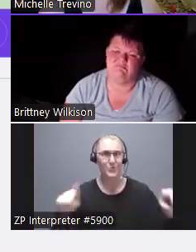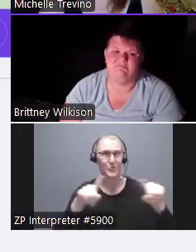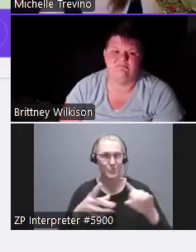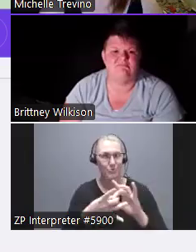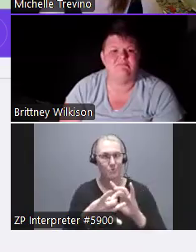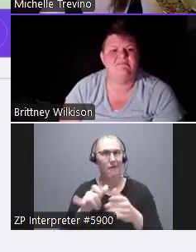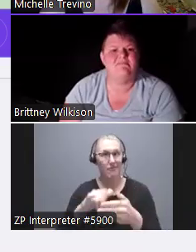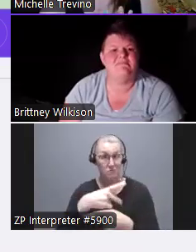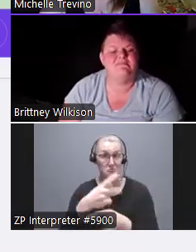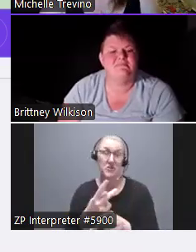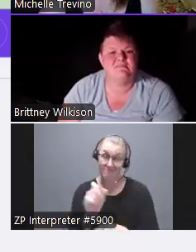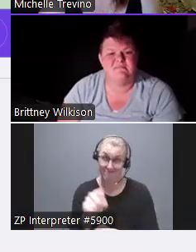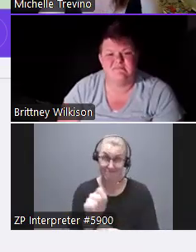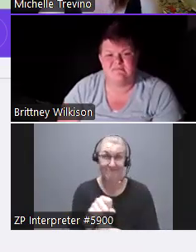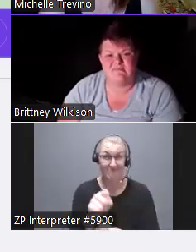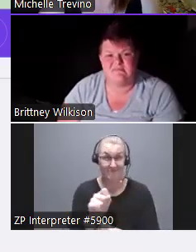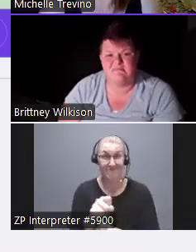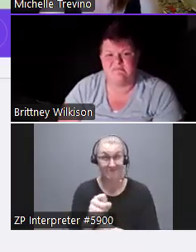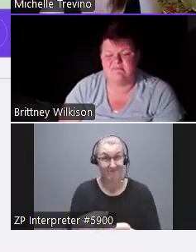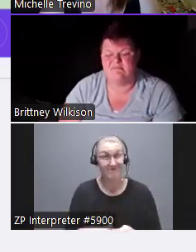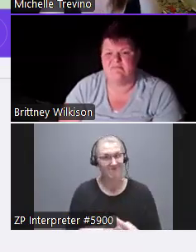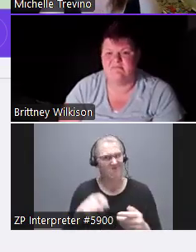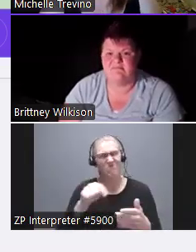Now, these are just some of the benefits.